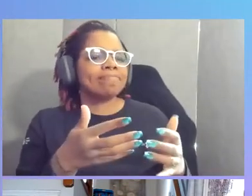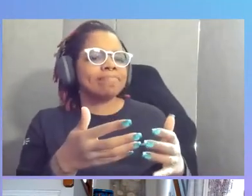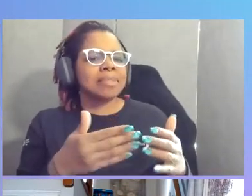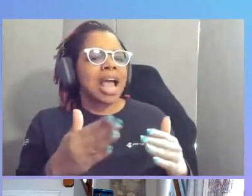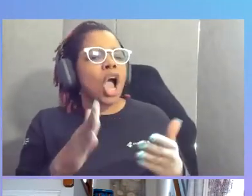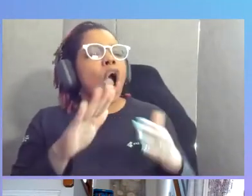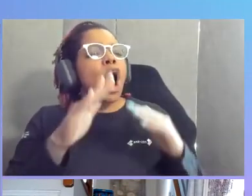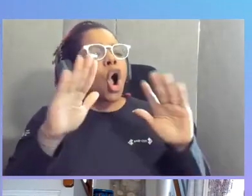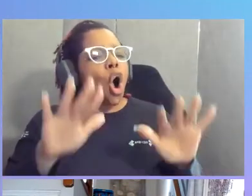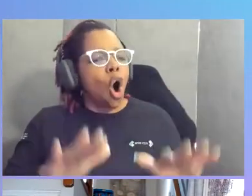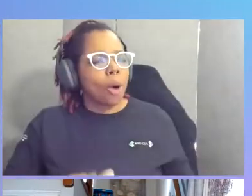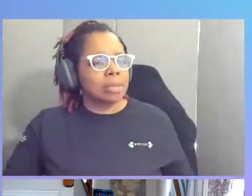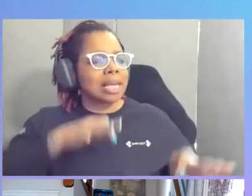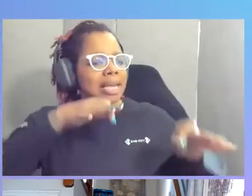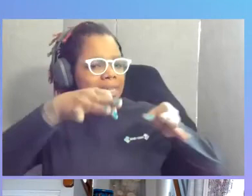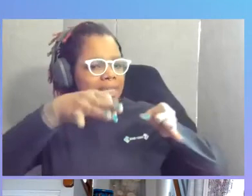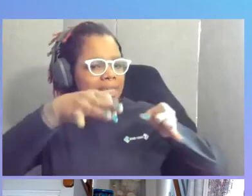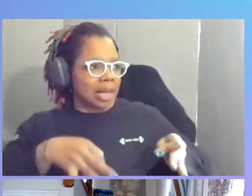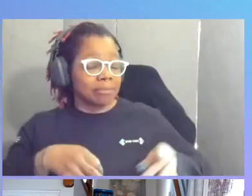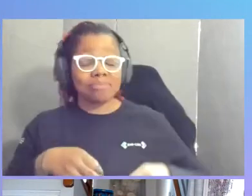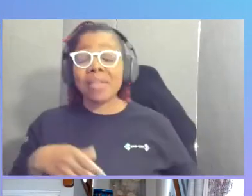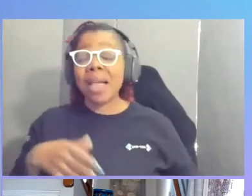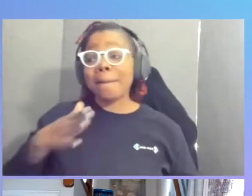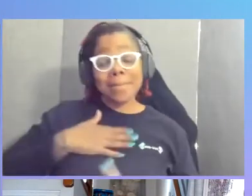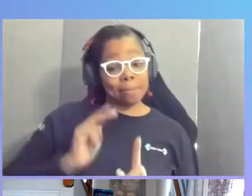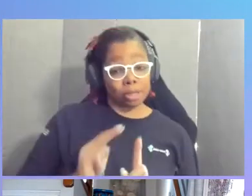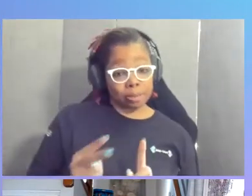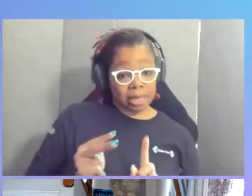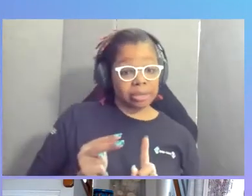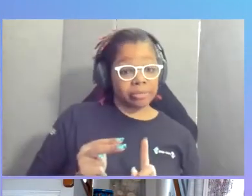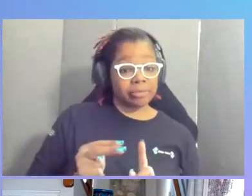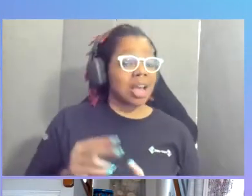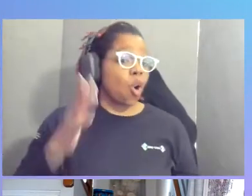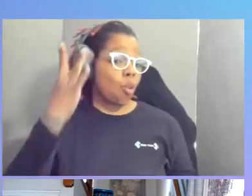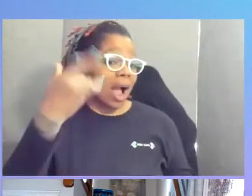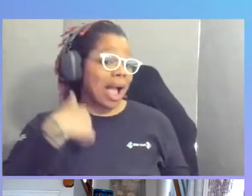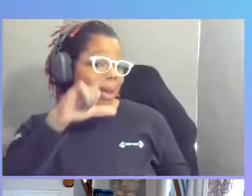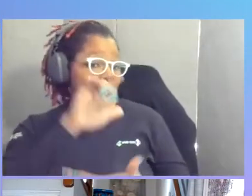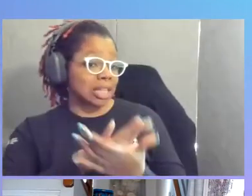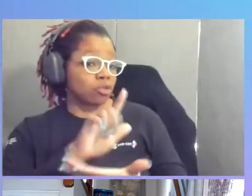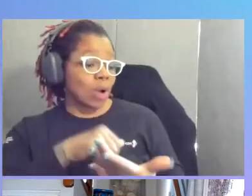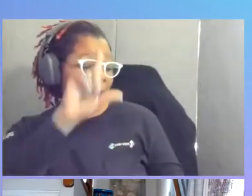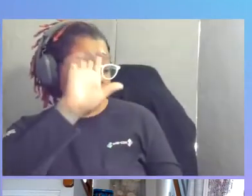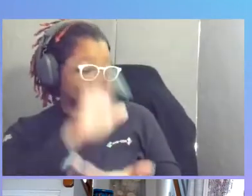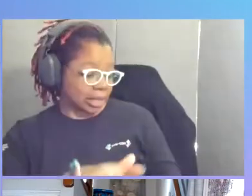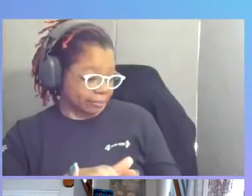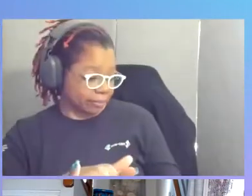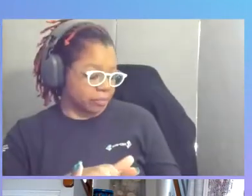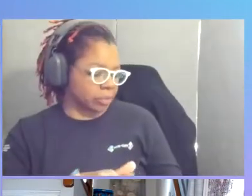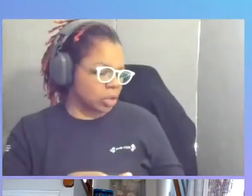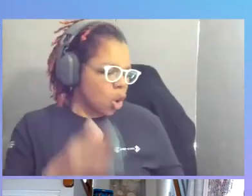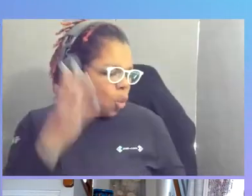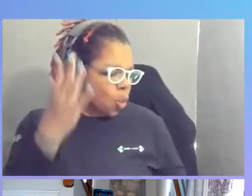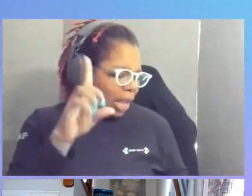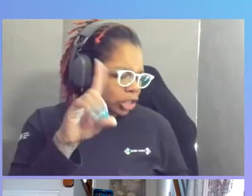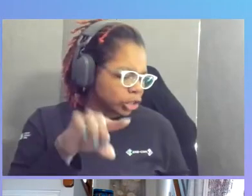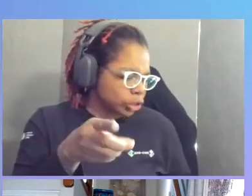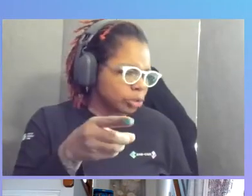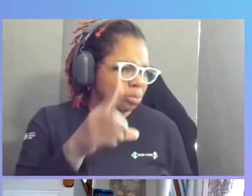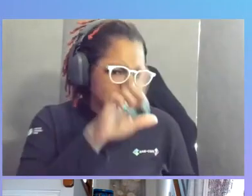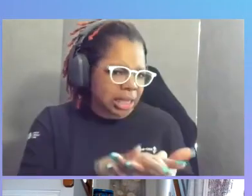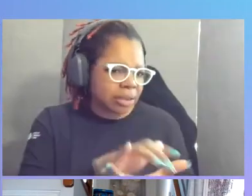calmly explain to them, well, this is where I'm coming from, and this is why I believe what I believe. Why do you believe what you